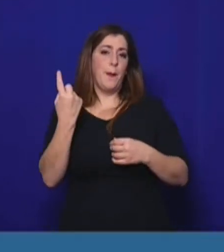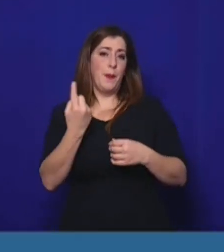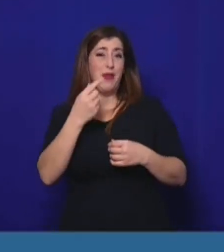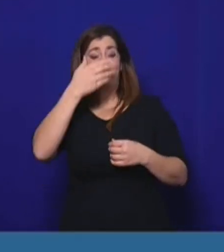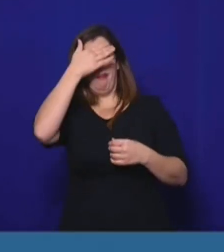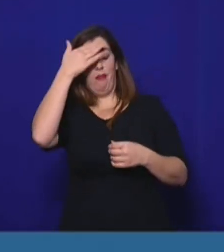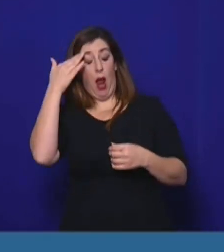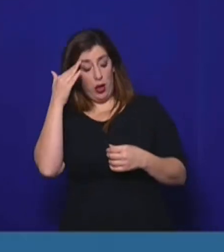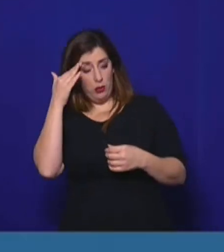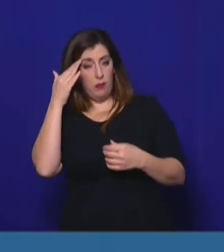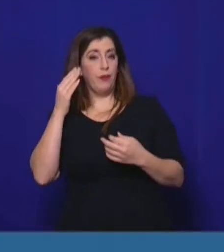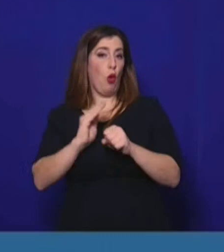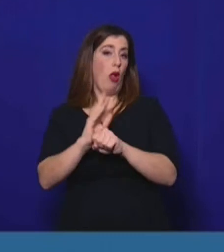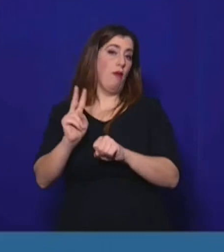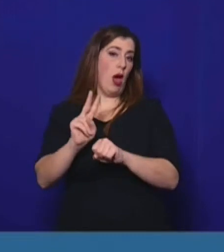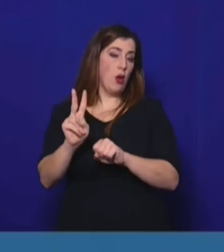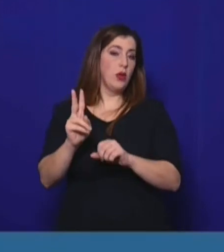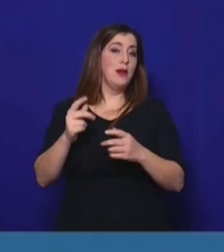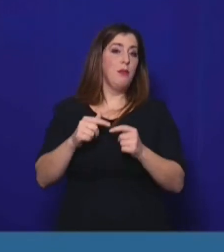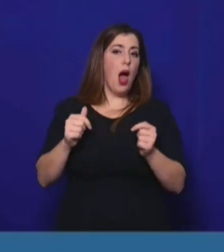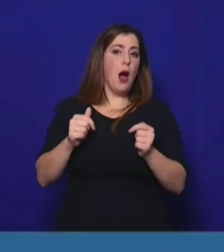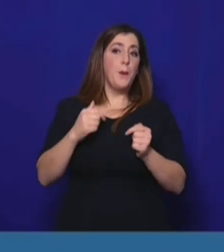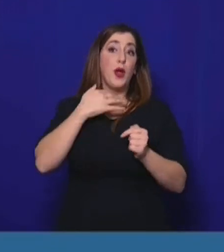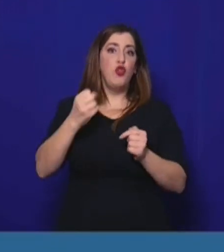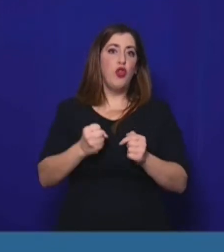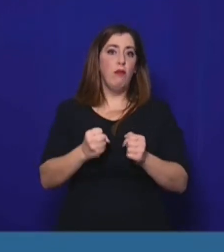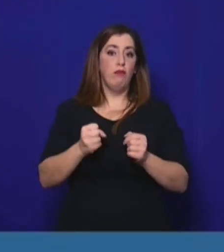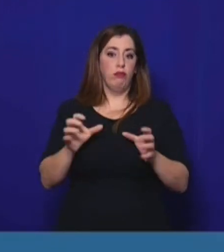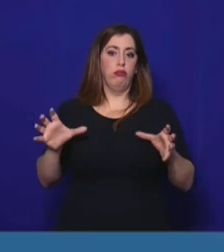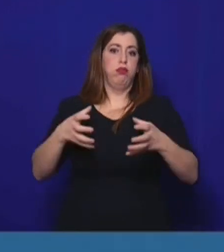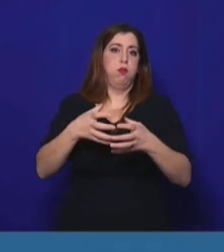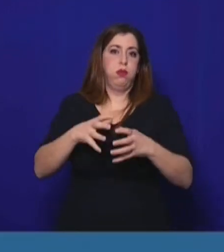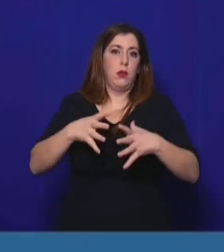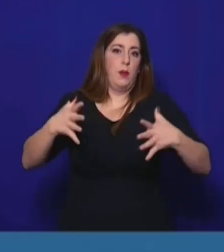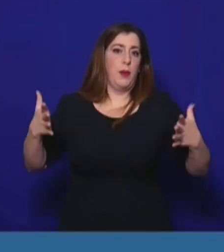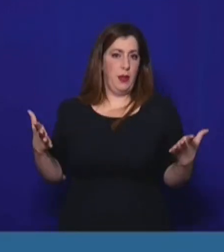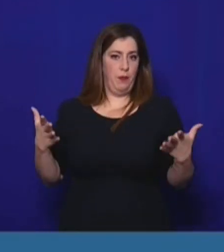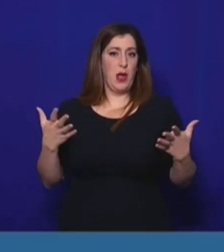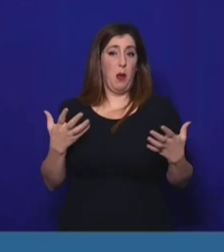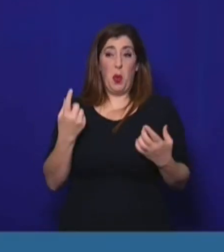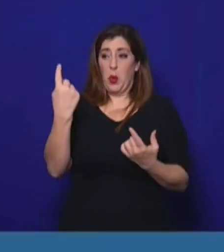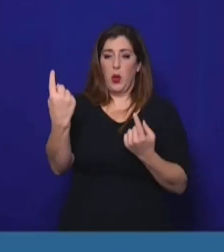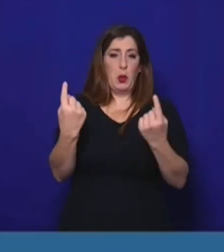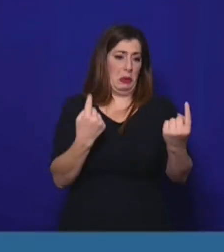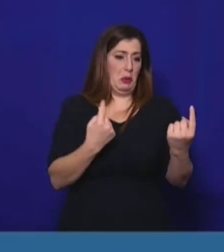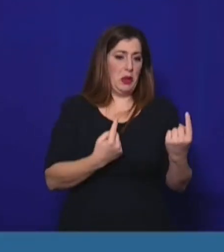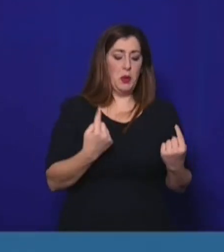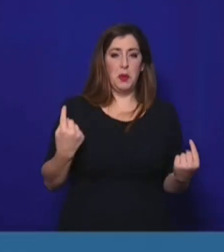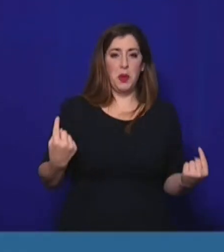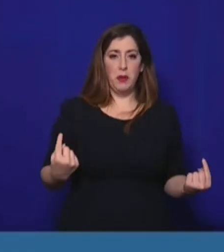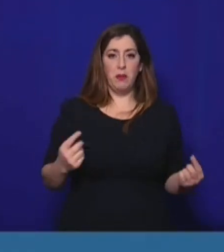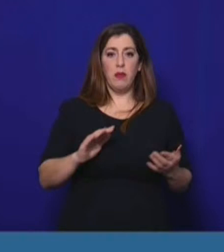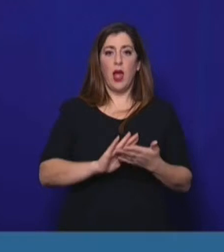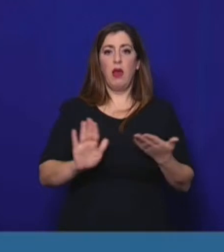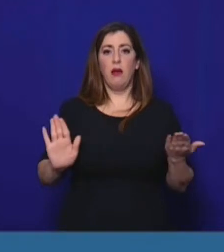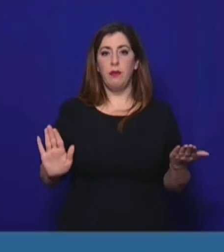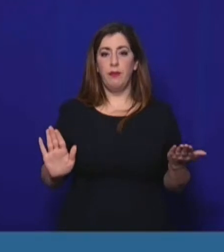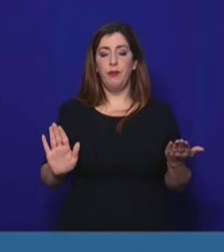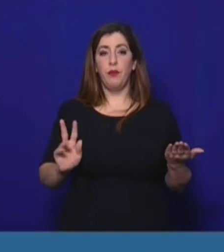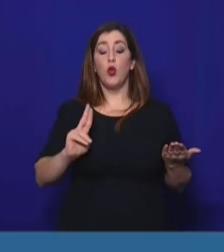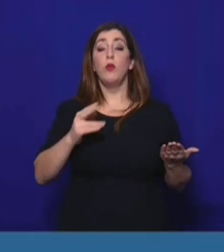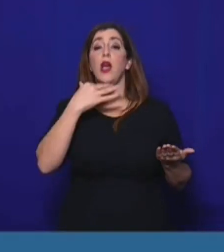però aħna evitajna dawk il-clusters kbar li ġeluk tagħlaq l-iskejjel. Dan ma kellniex b'ħidma ta' ħafna